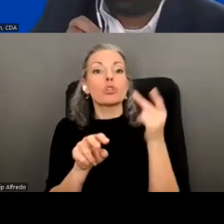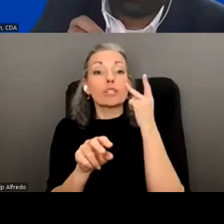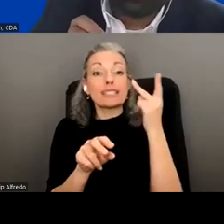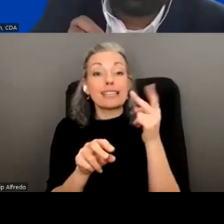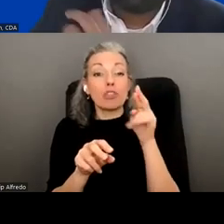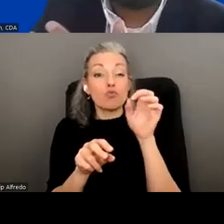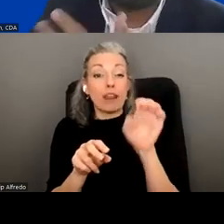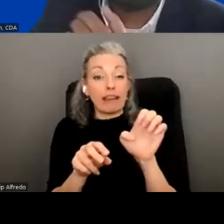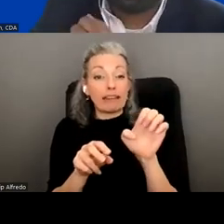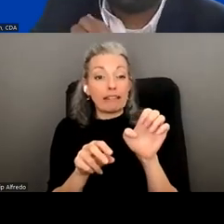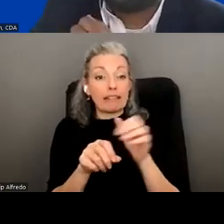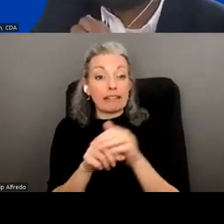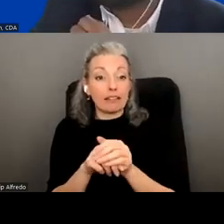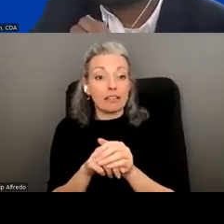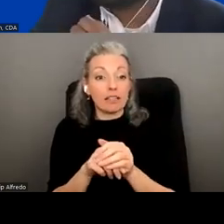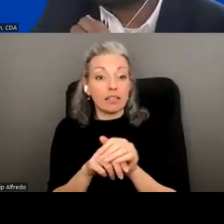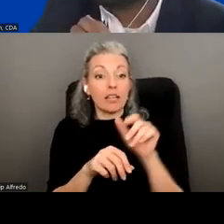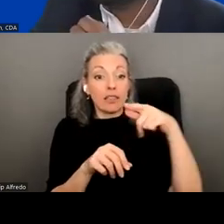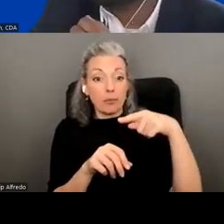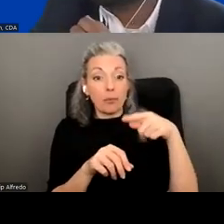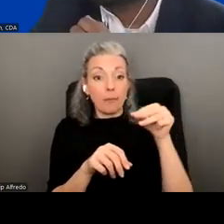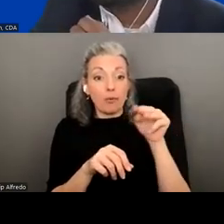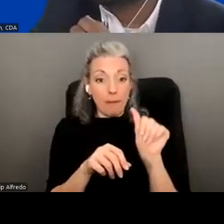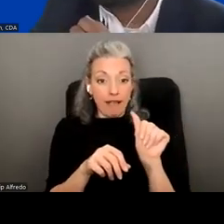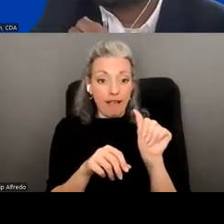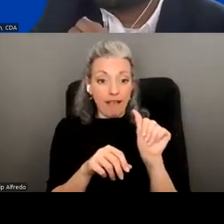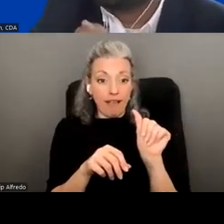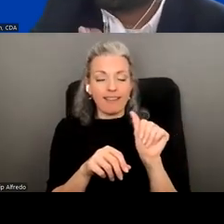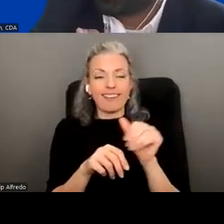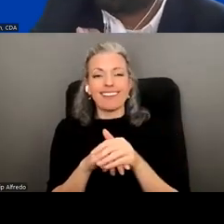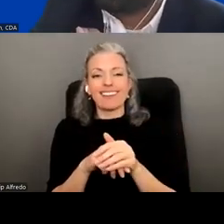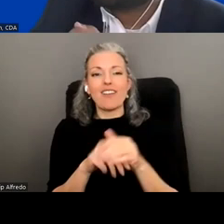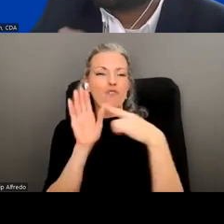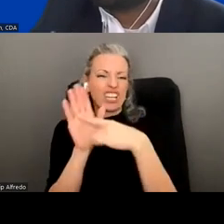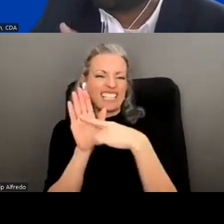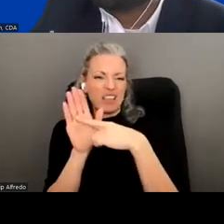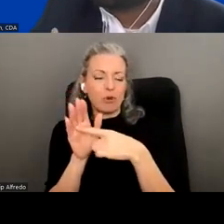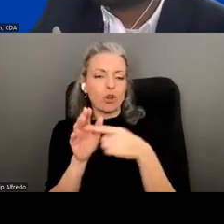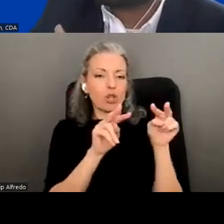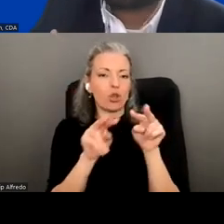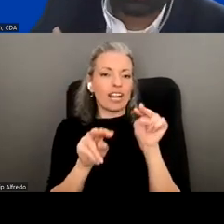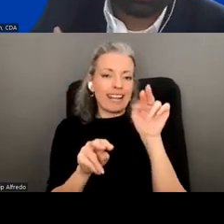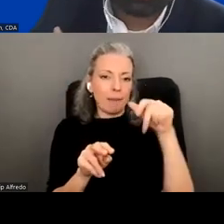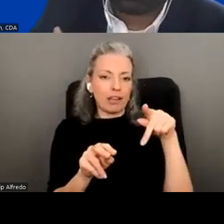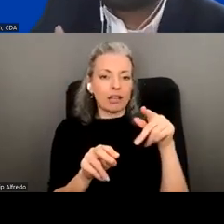the PUMA, the public use micro data area. And so, for example, look at Napa, it's 55 older